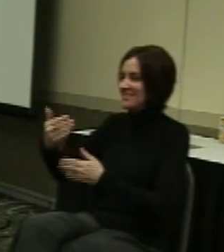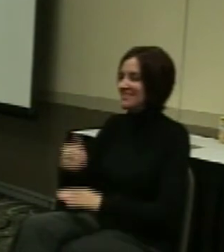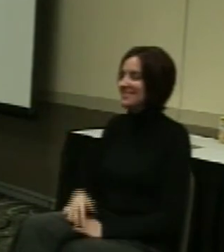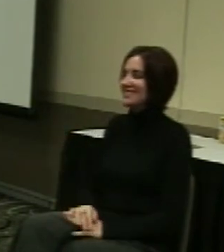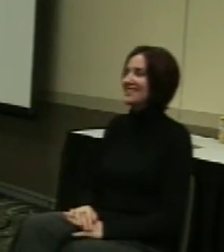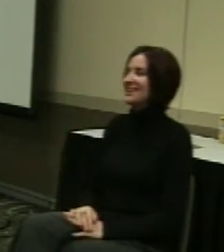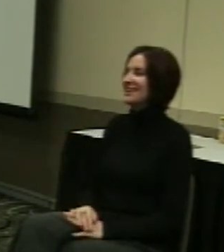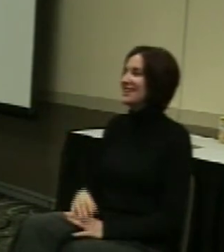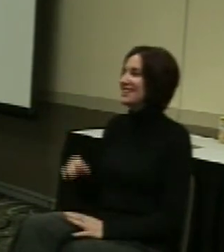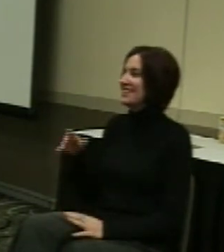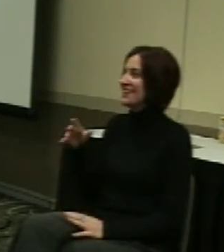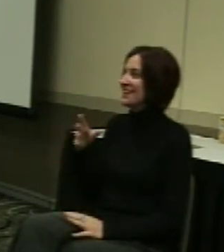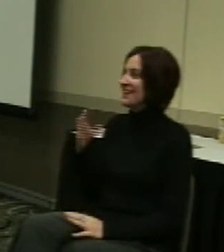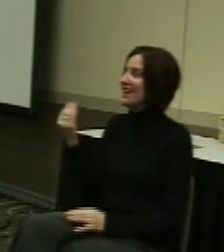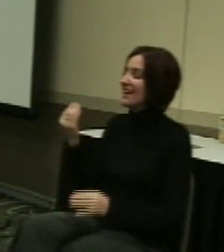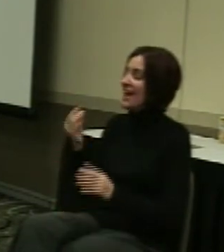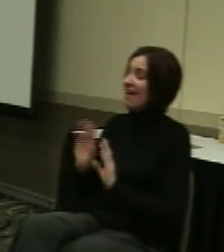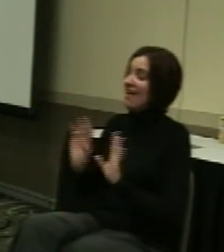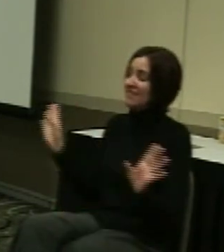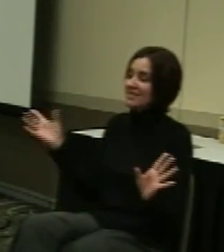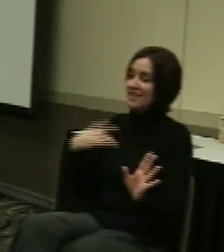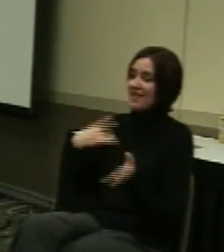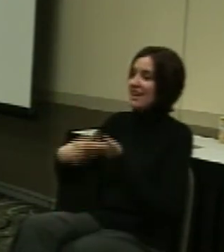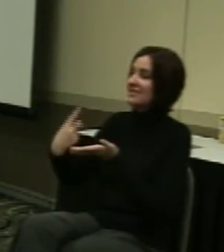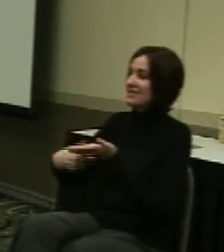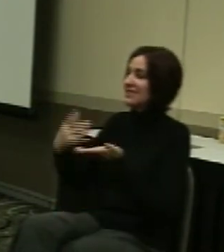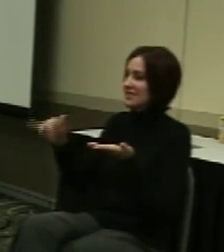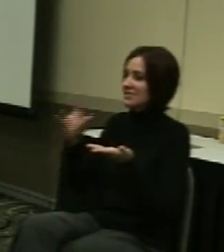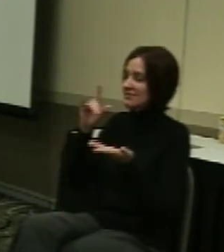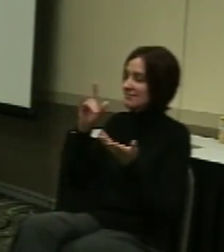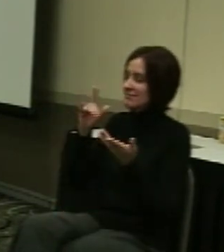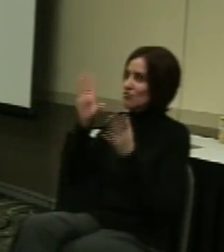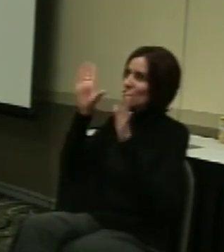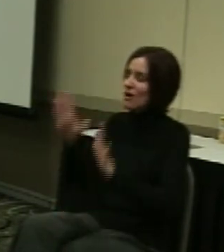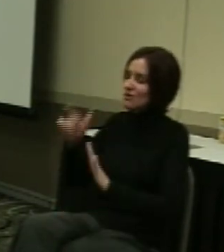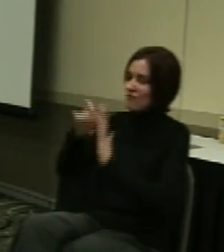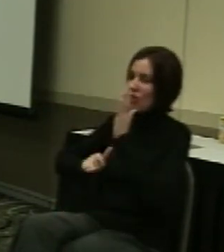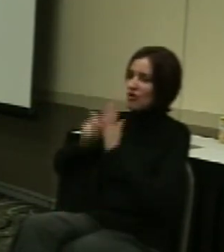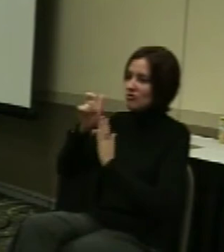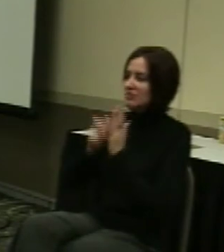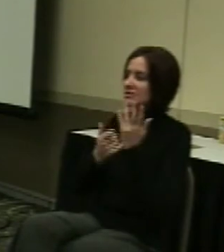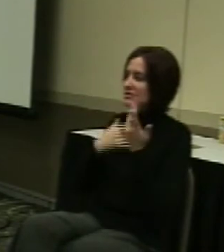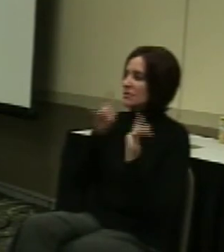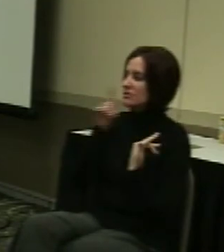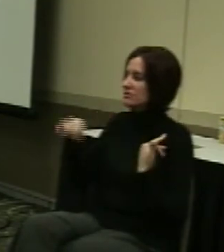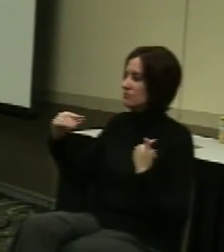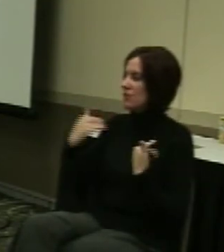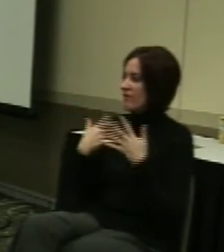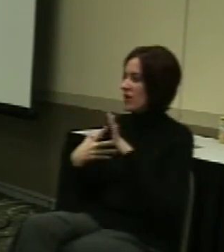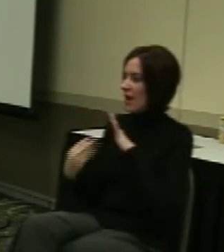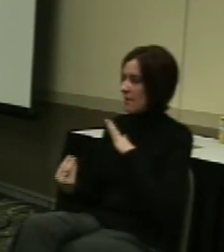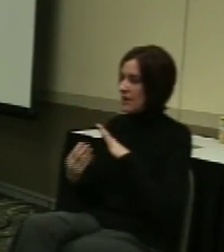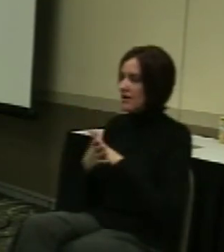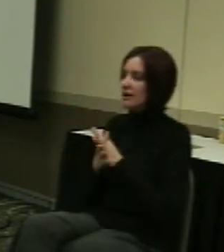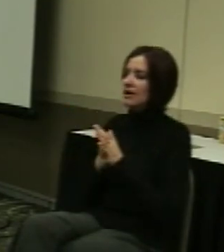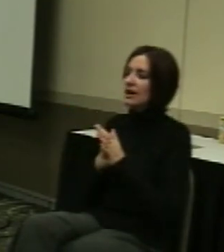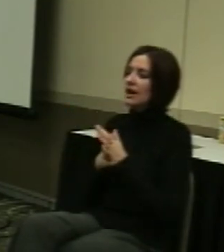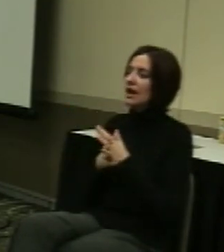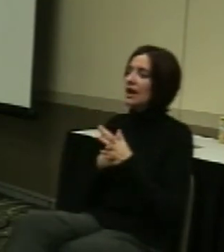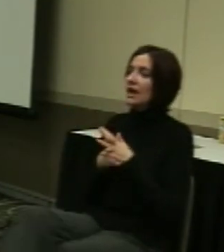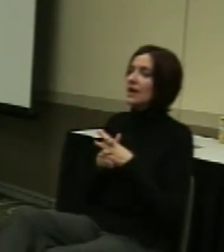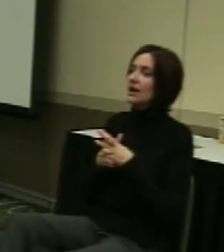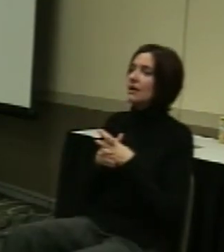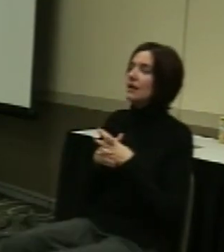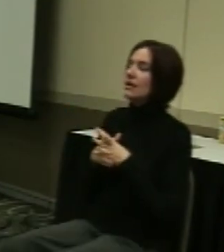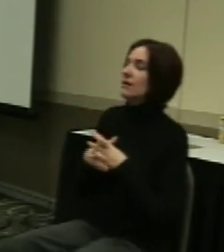I could clearly spend a long time talking about these wonderful articles. I trust that you have a copy of them. The case